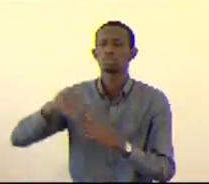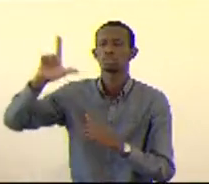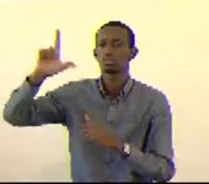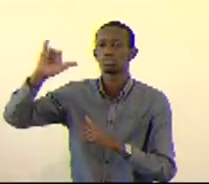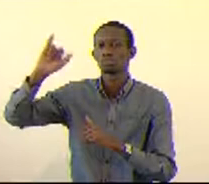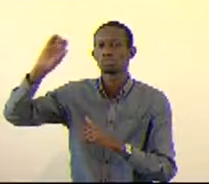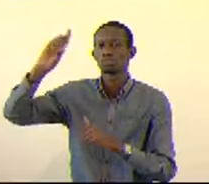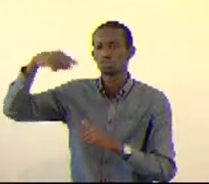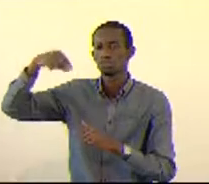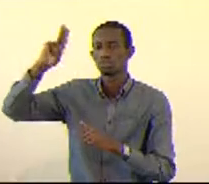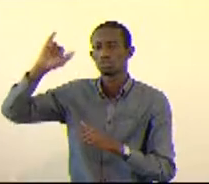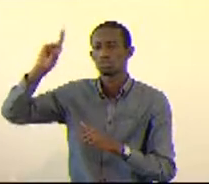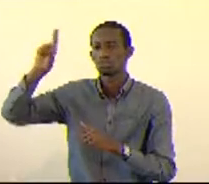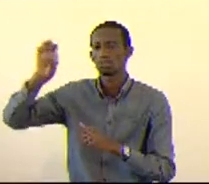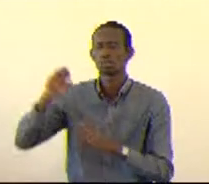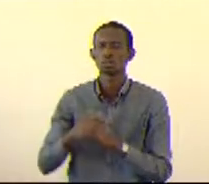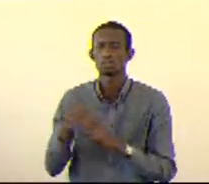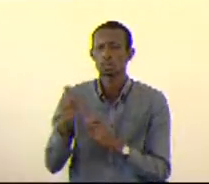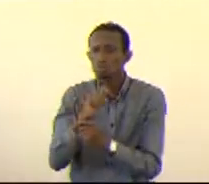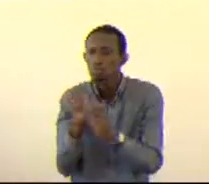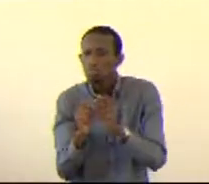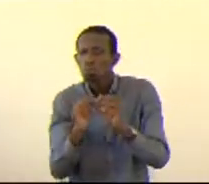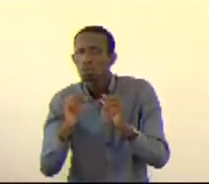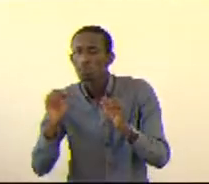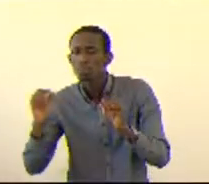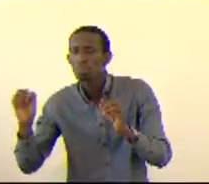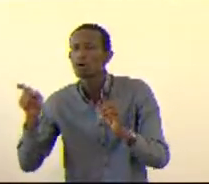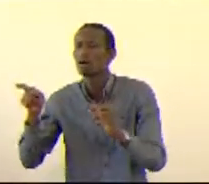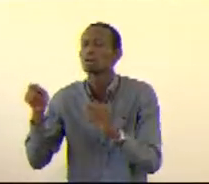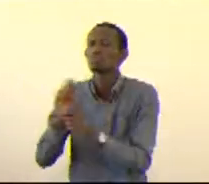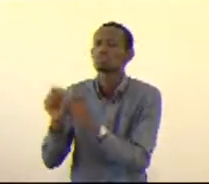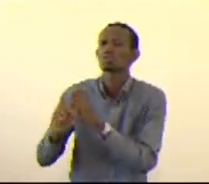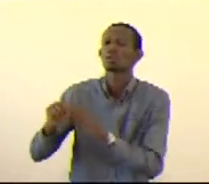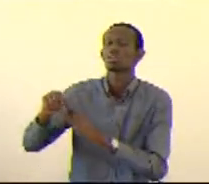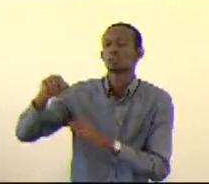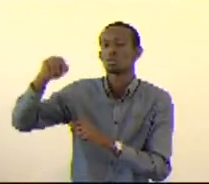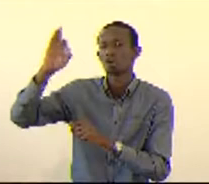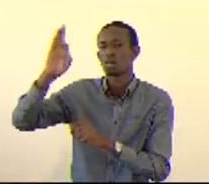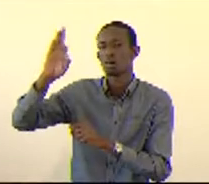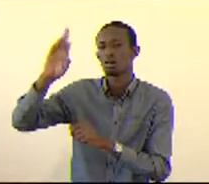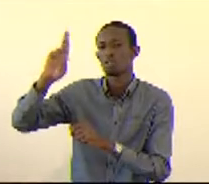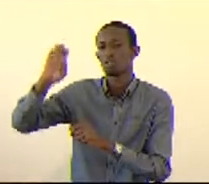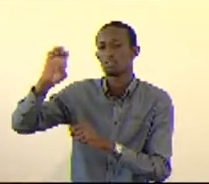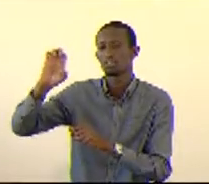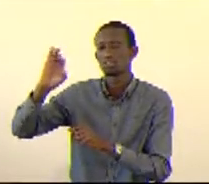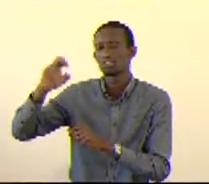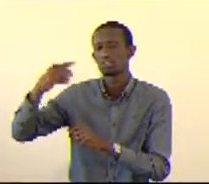point. If you are moving in the opposite direction, that would be called freezing. So for us, we are following the red line. And this red line here is